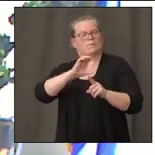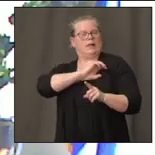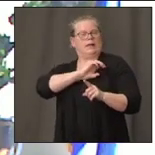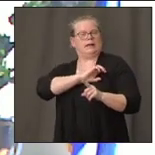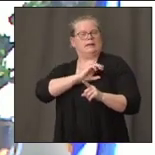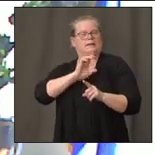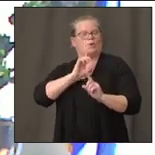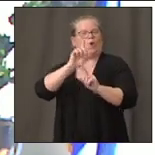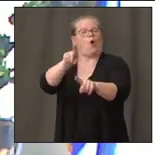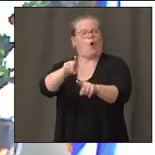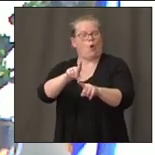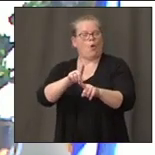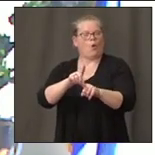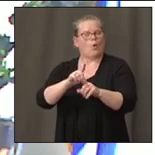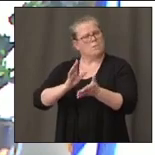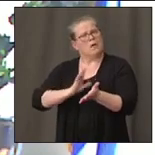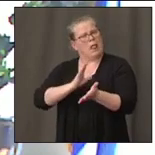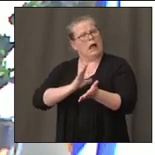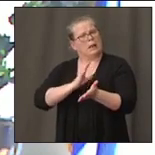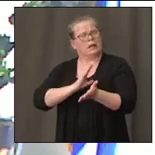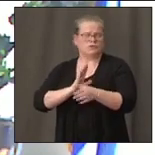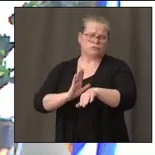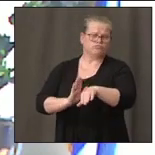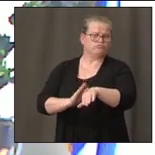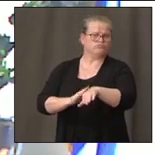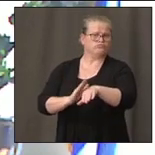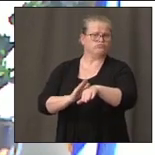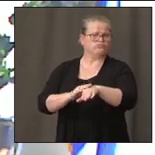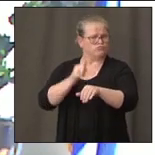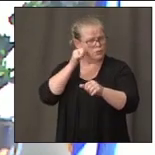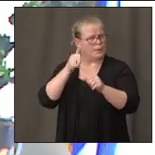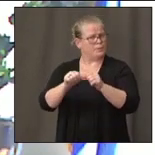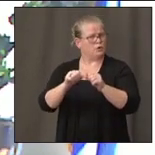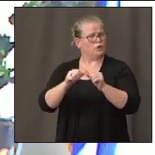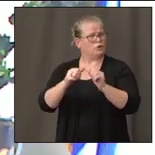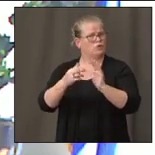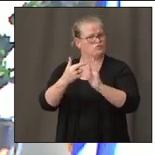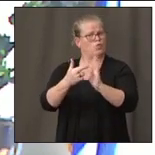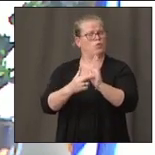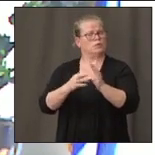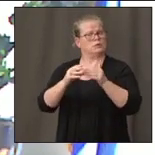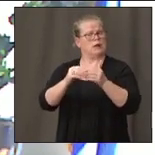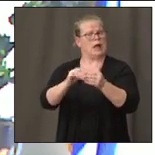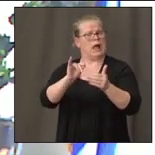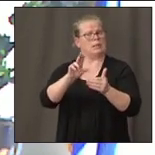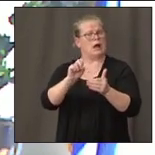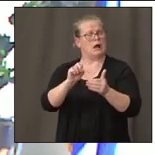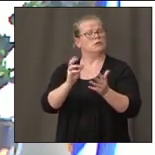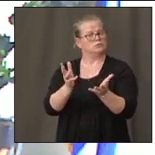politely remind them of the protocols and guidelines, and it usually goes right away.